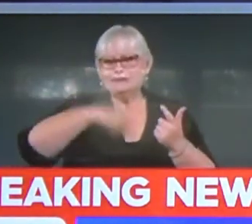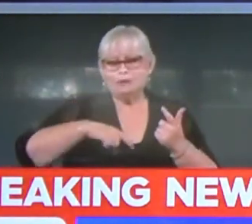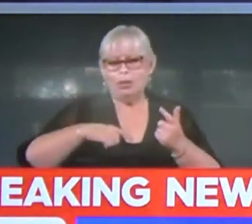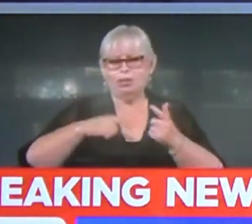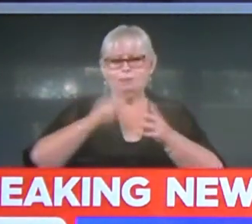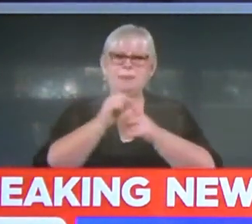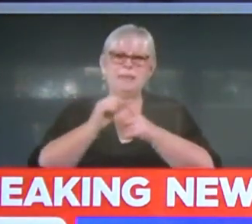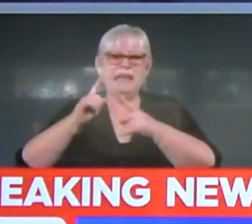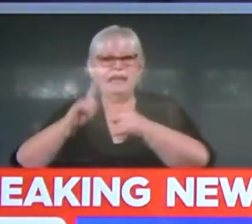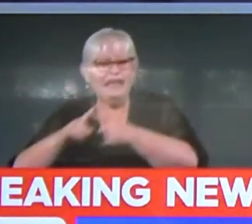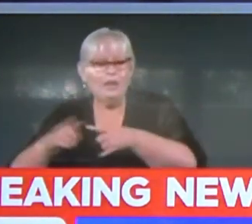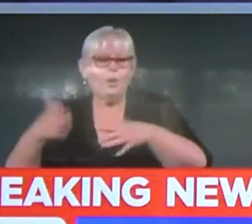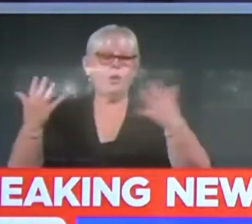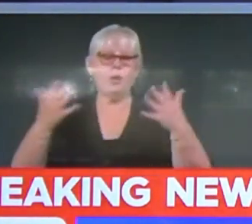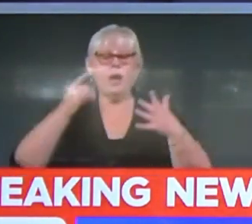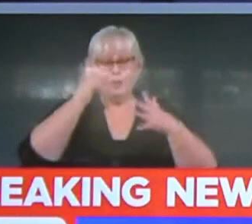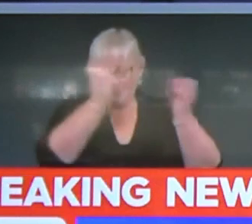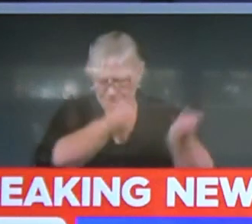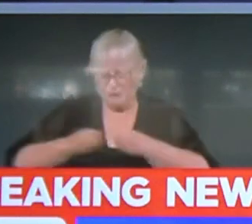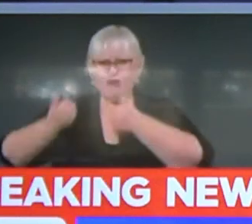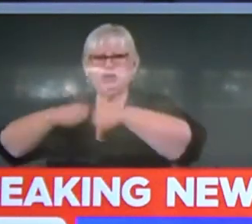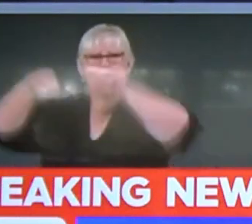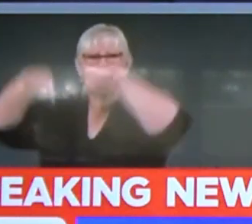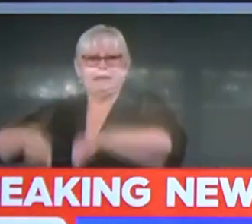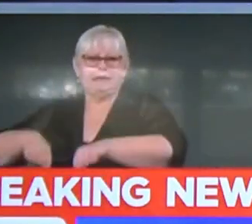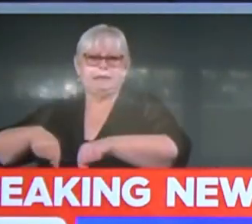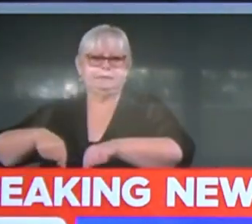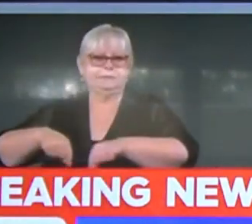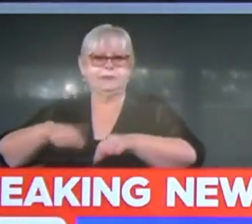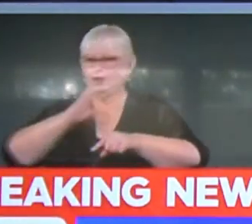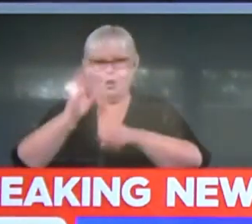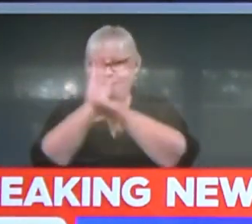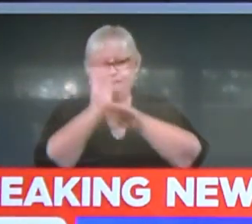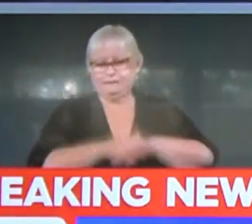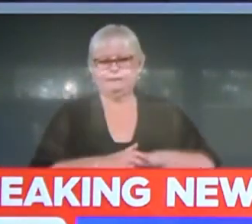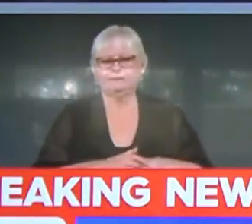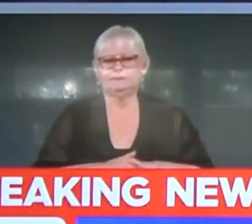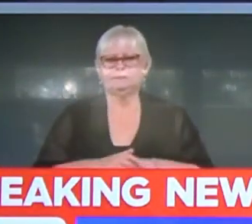protective equipment, and that will be seized and redeployed to its best use here in Australia.